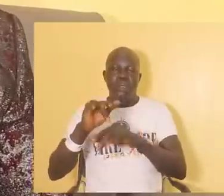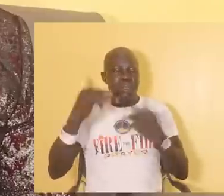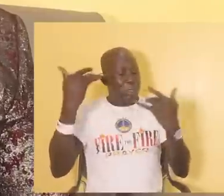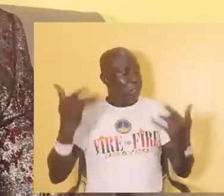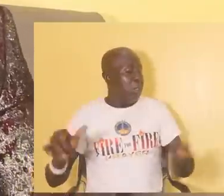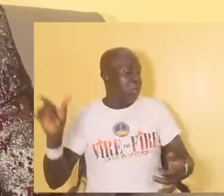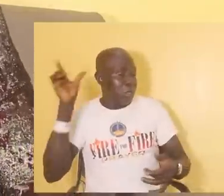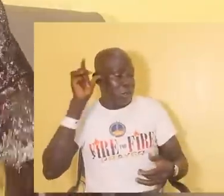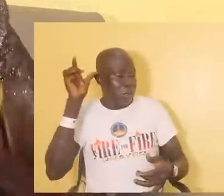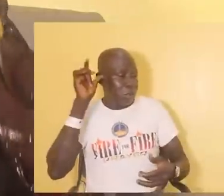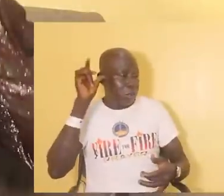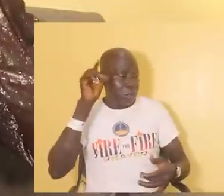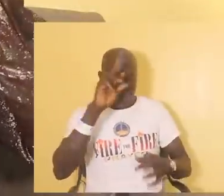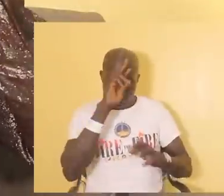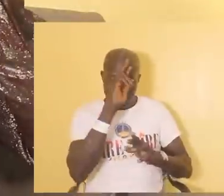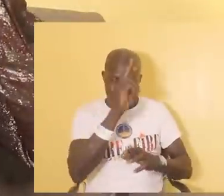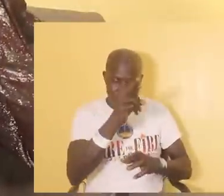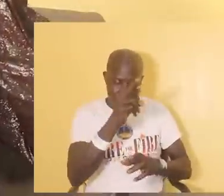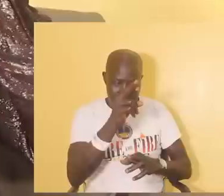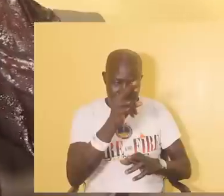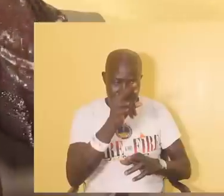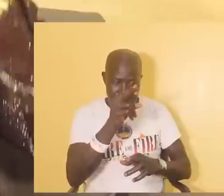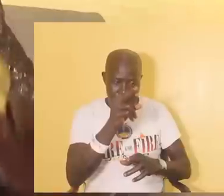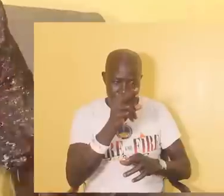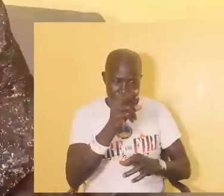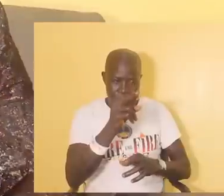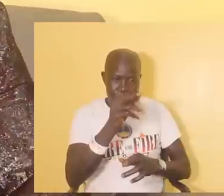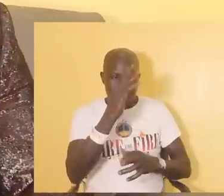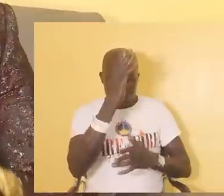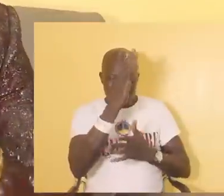Obtain mercy. Listen to me,